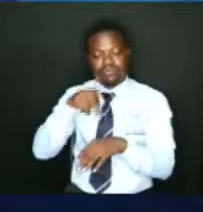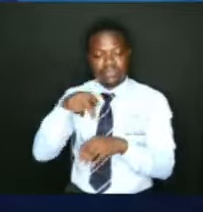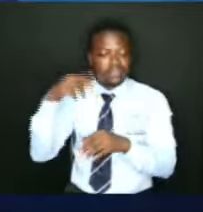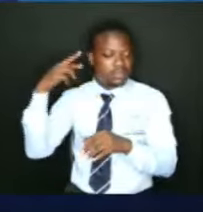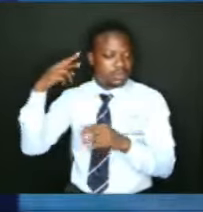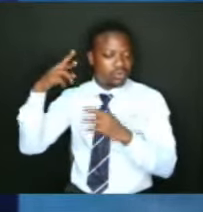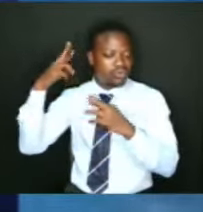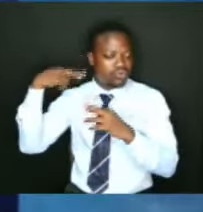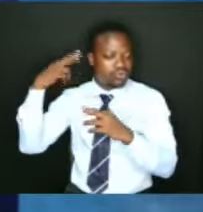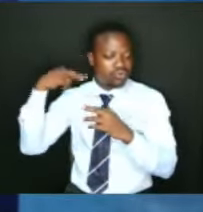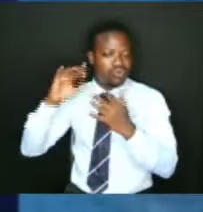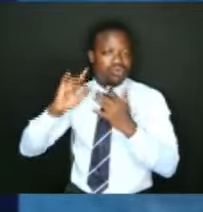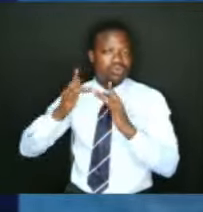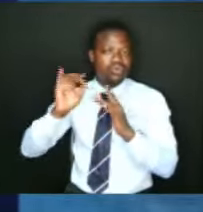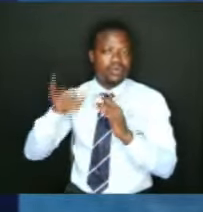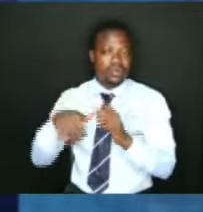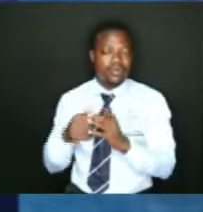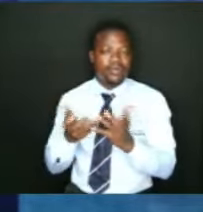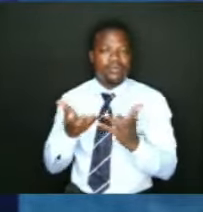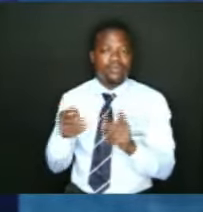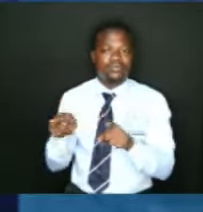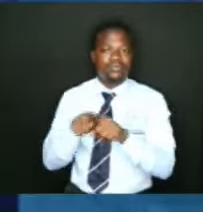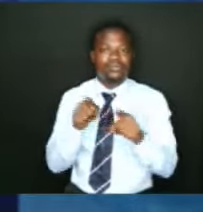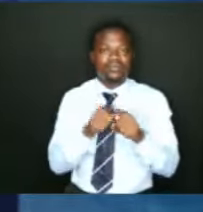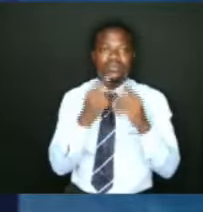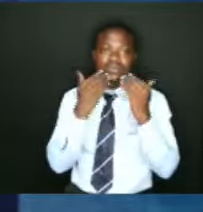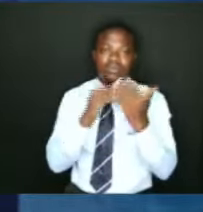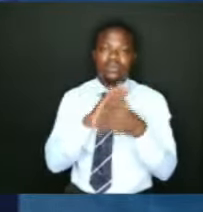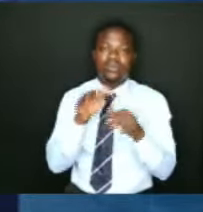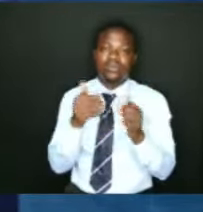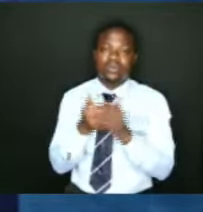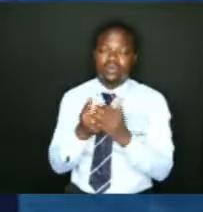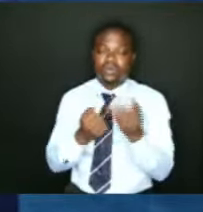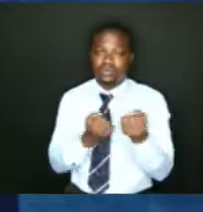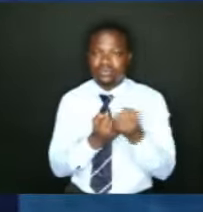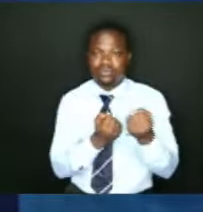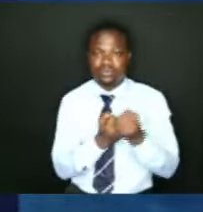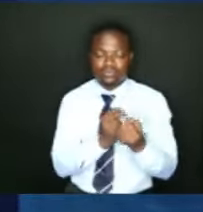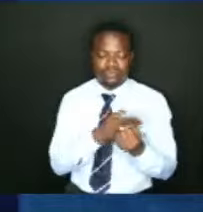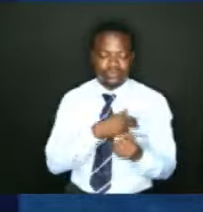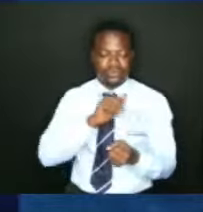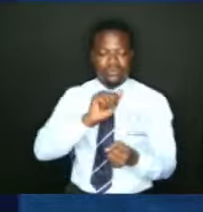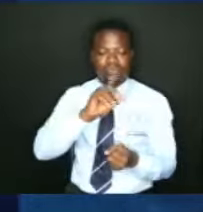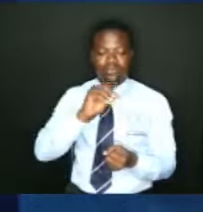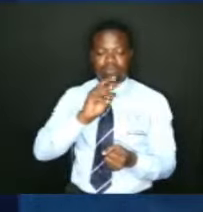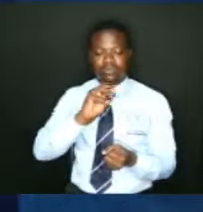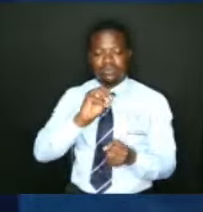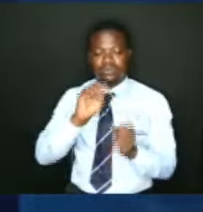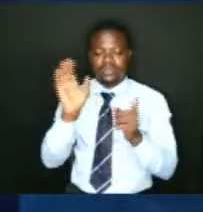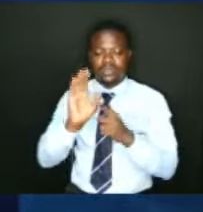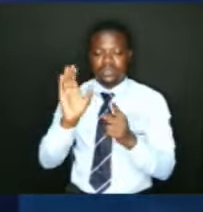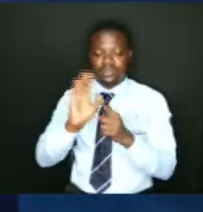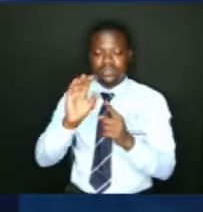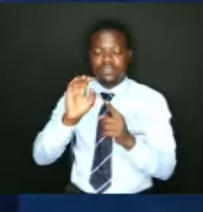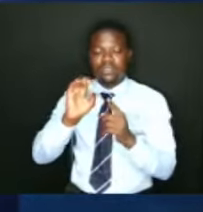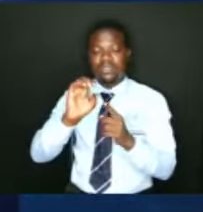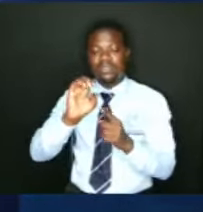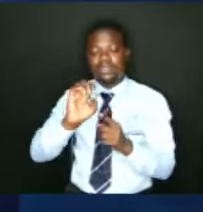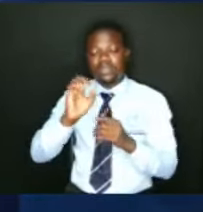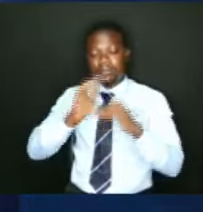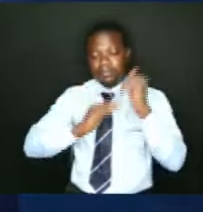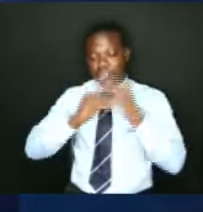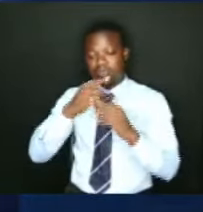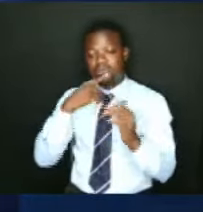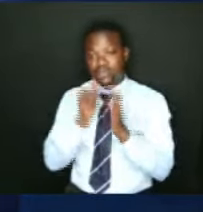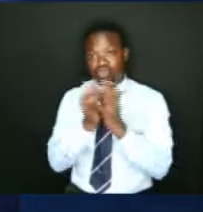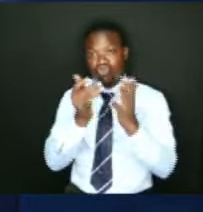COP online radio. Beloved, we are grateful to our sponsors, Adum City Estates. Adum City Estate is saying that